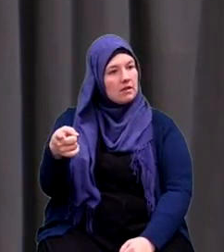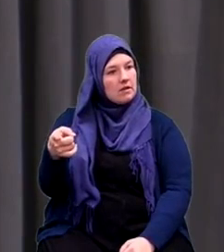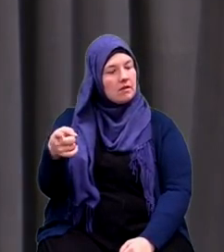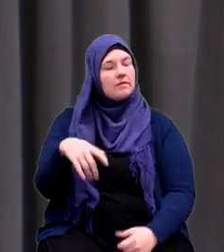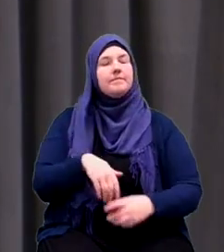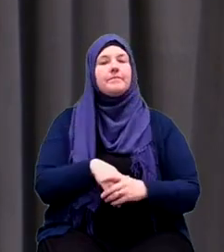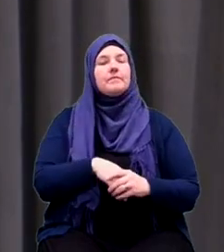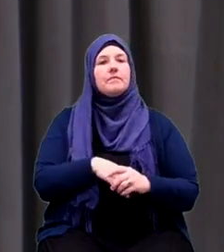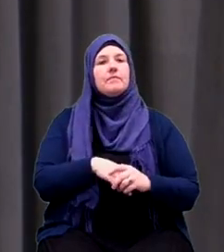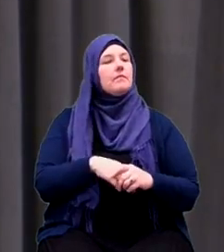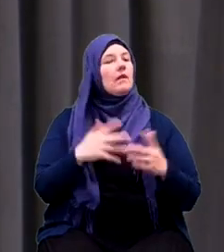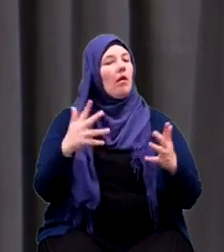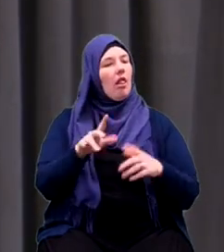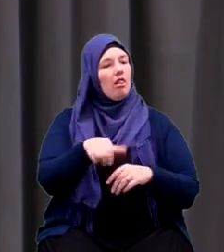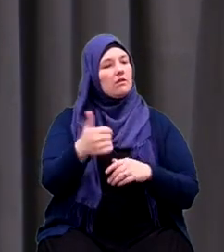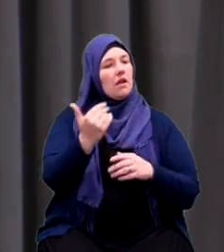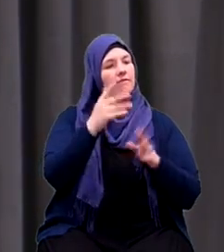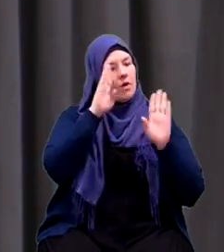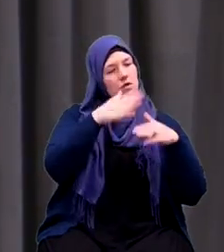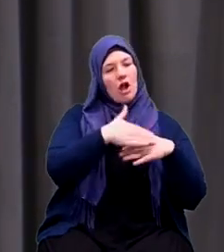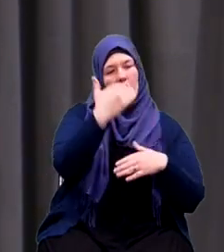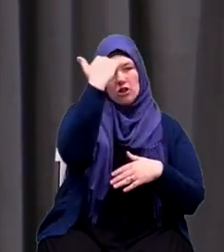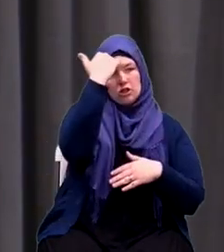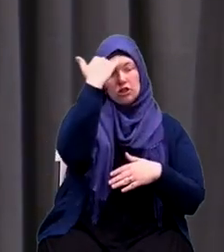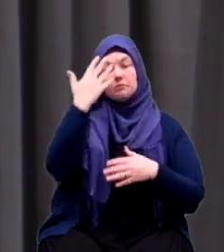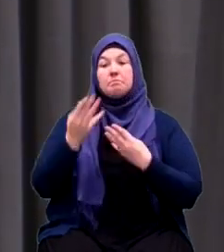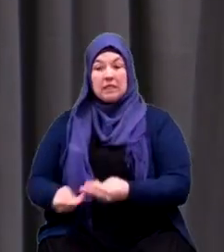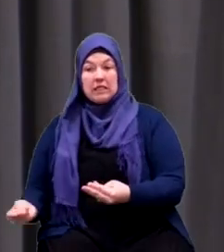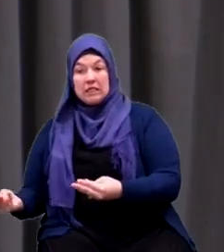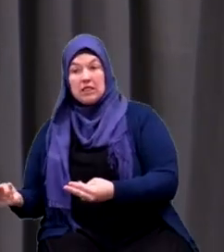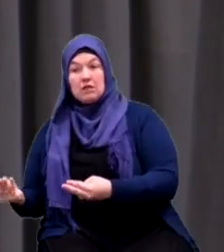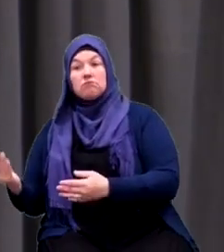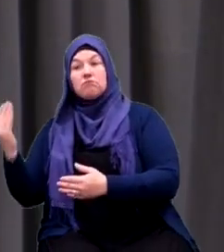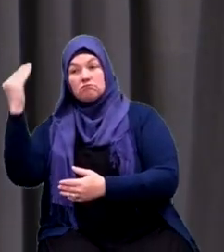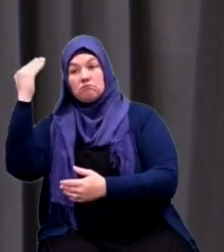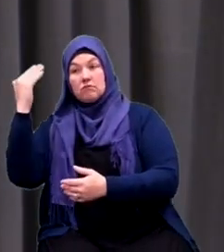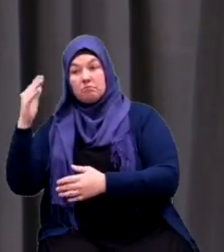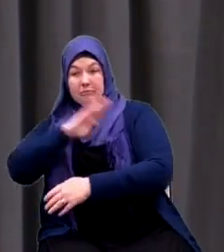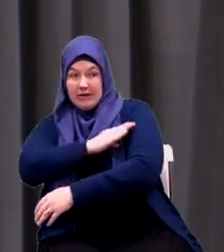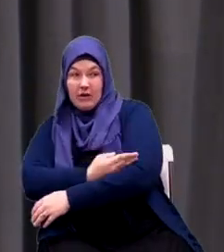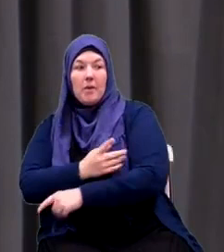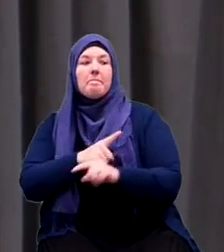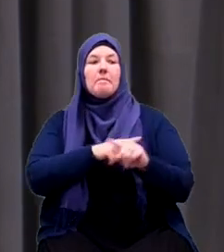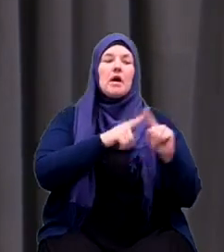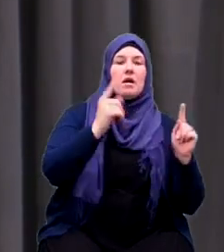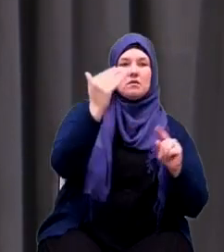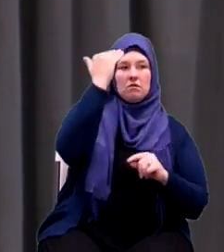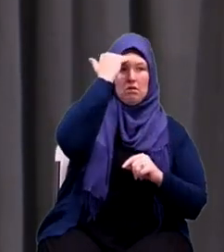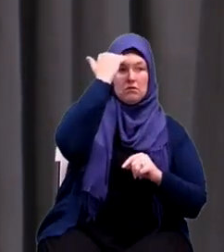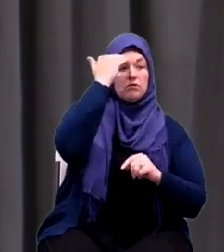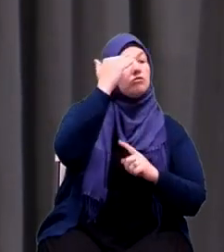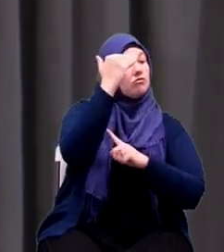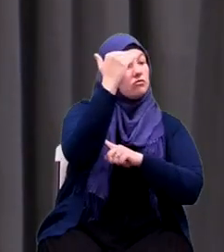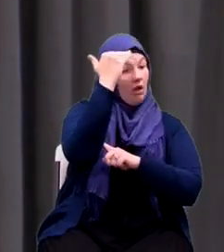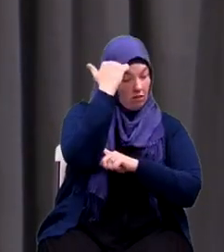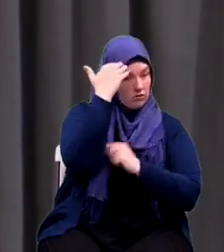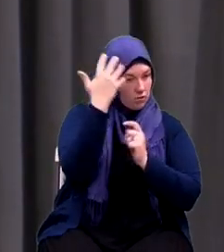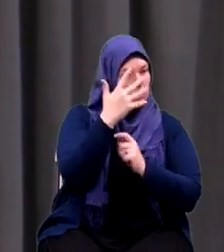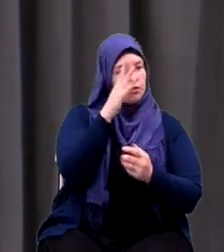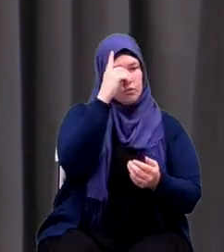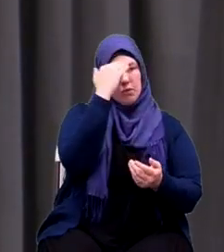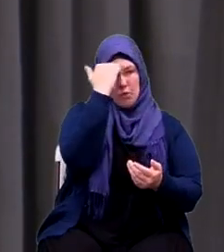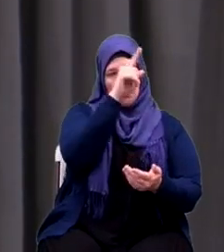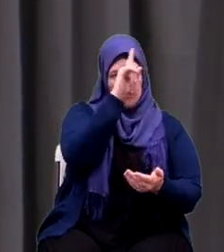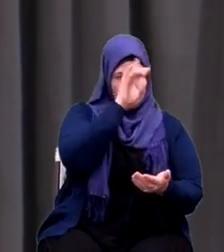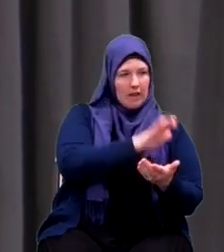source. But let us focus on knowledge. Knowledge also is to know your faith as